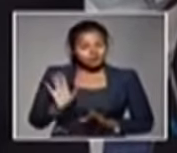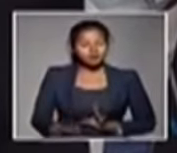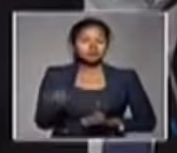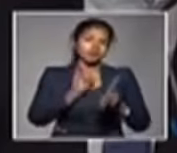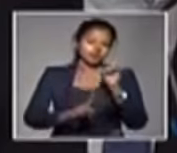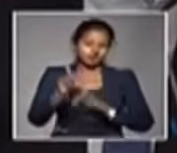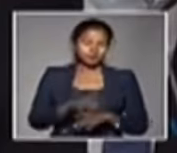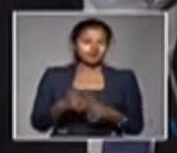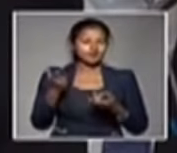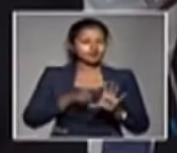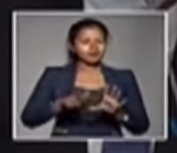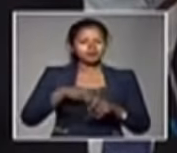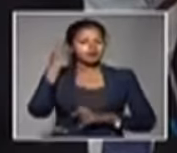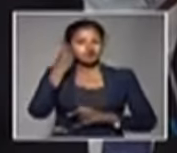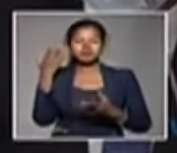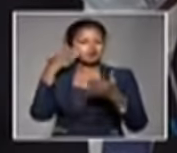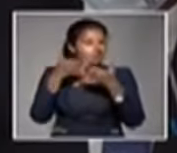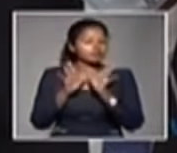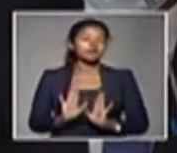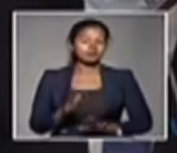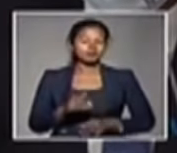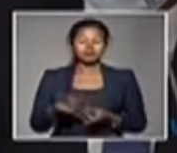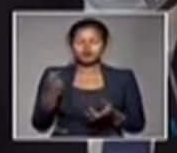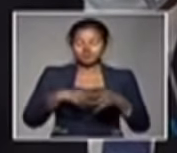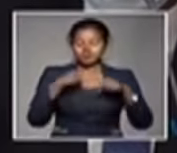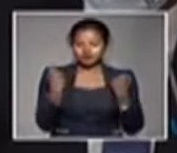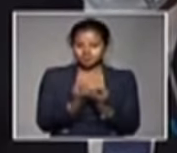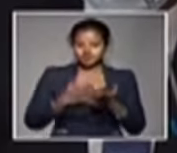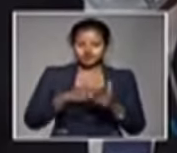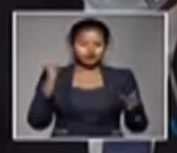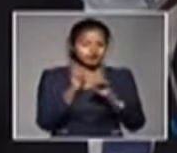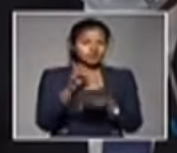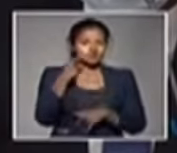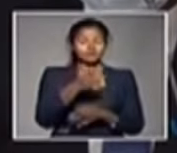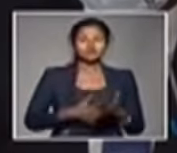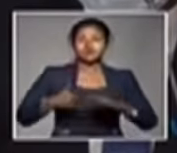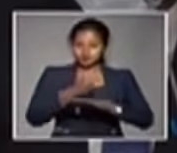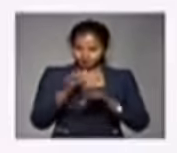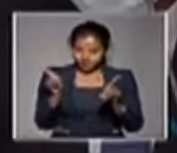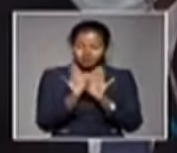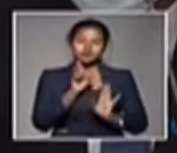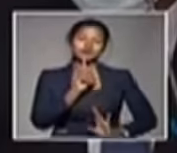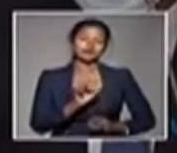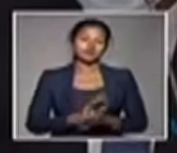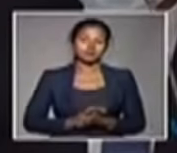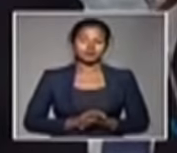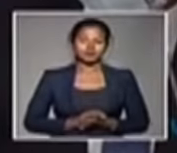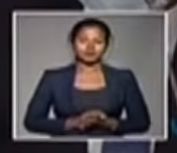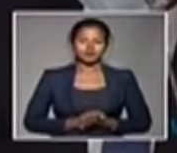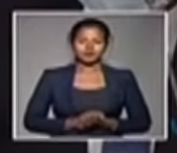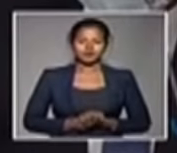without having any knowledge about that matter. The committee met under your chairmanship.